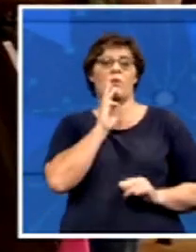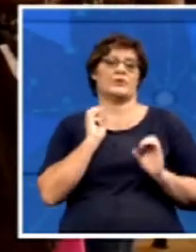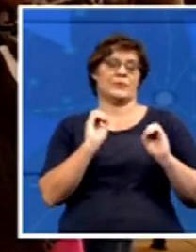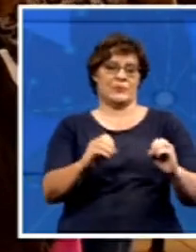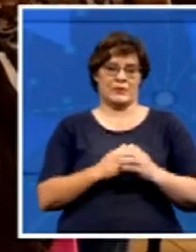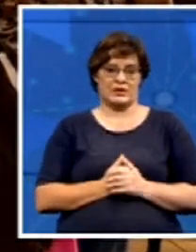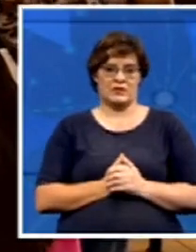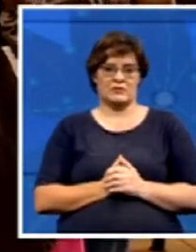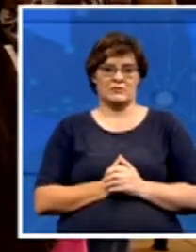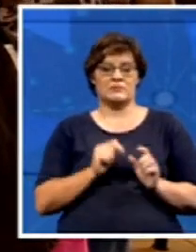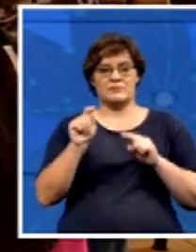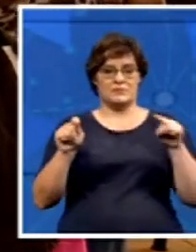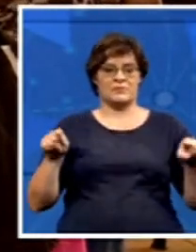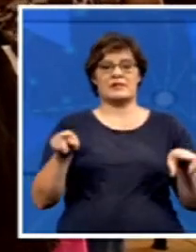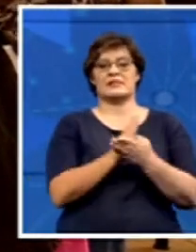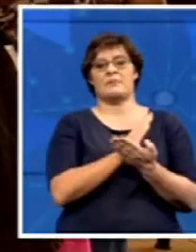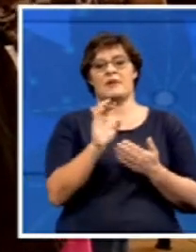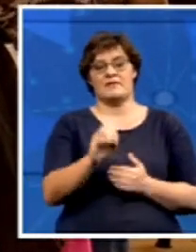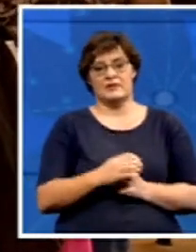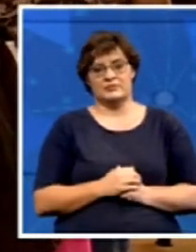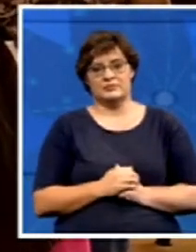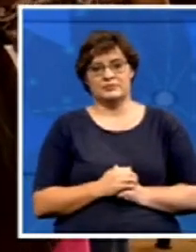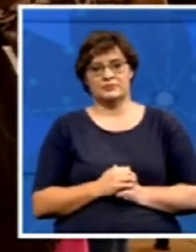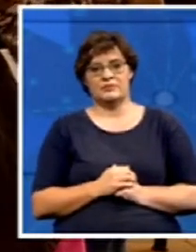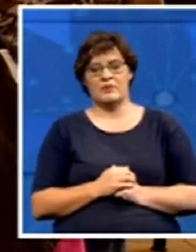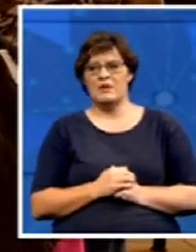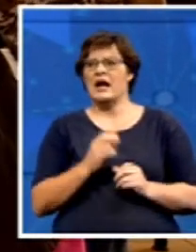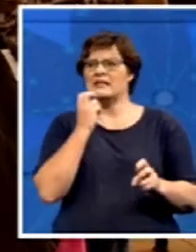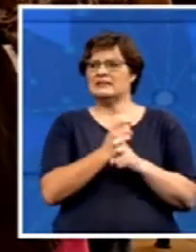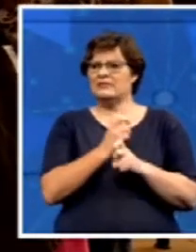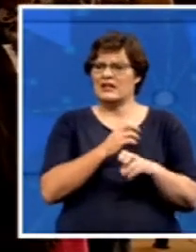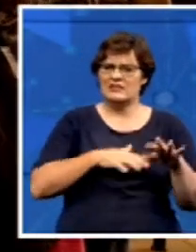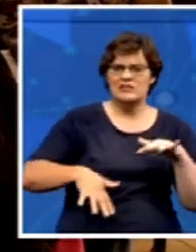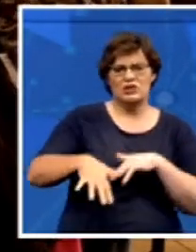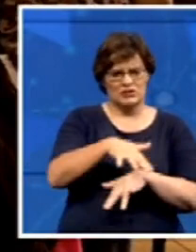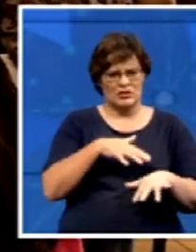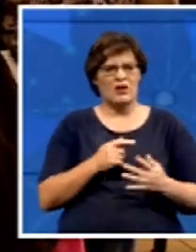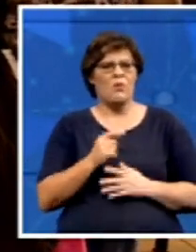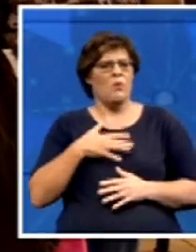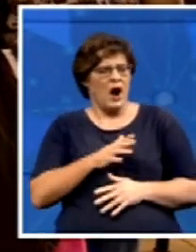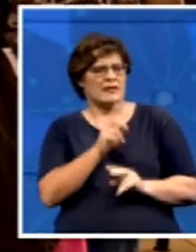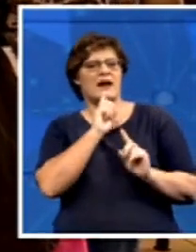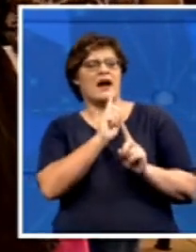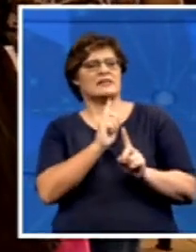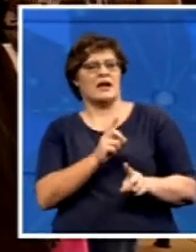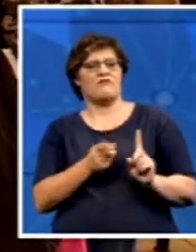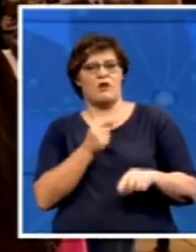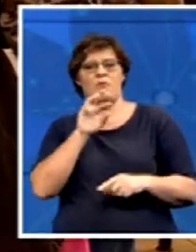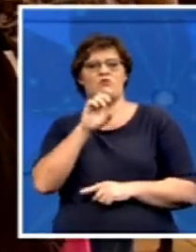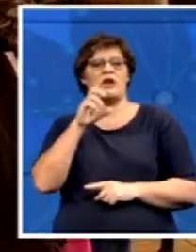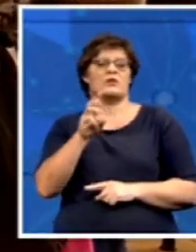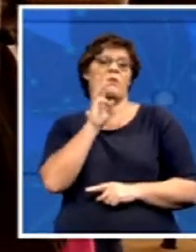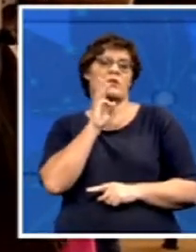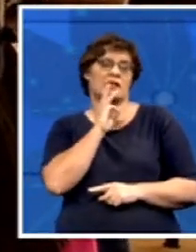So a bit of a tough situation. We'll try to get answers from Rand Water or from Johannesburg